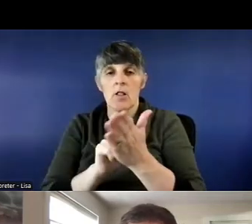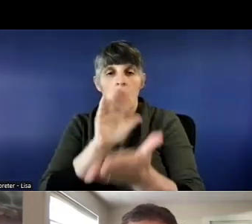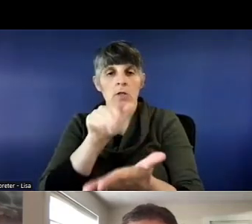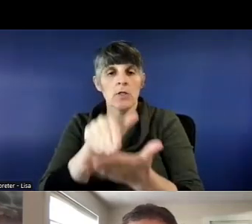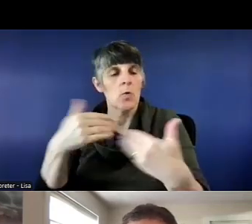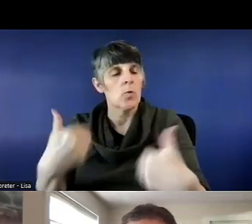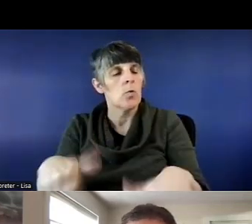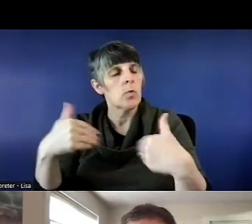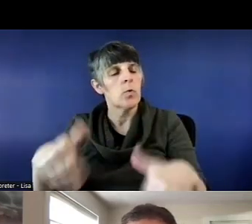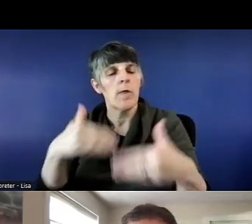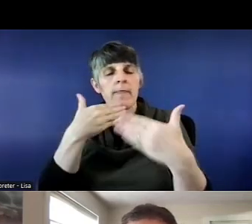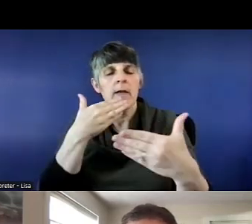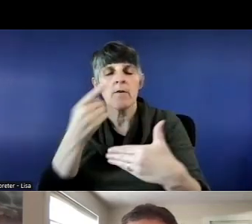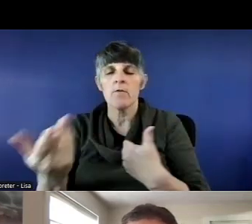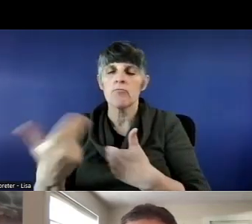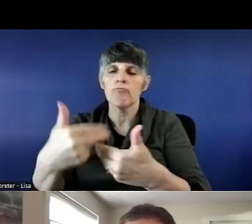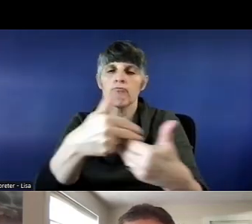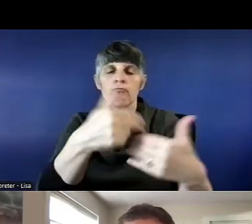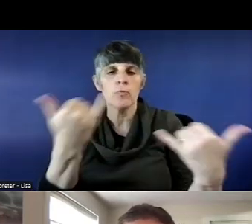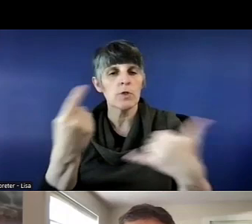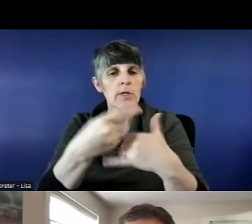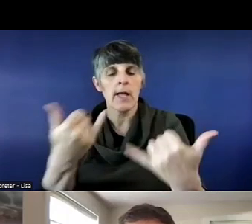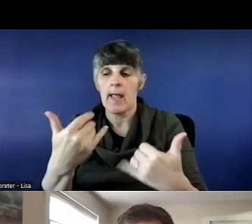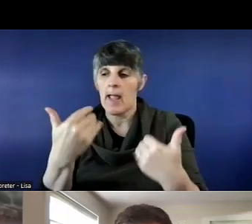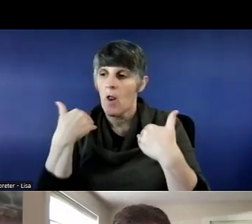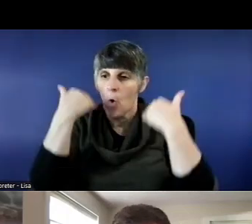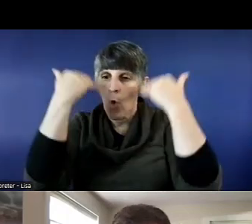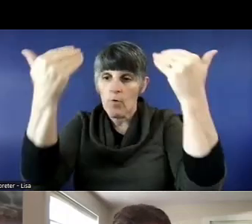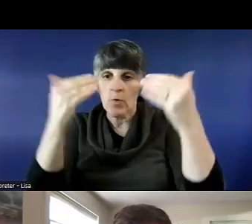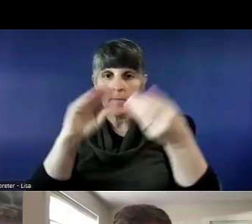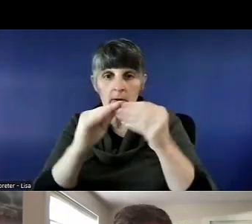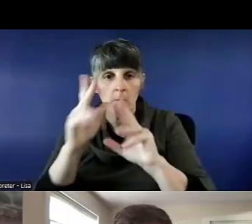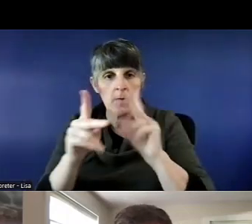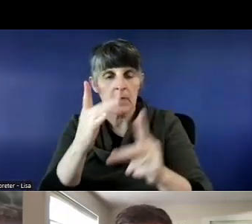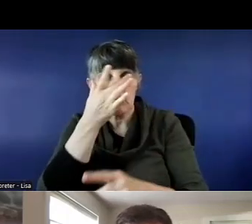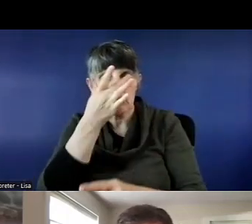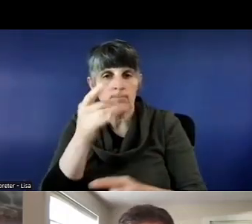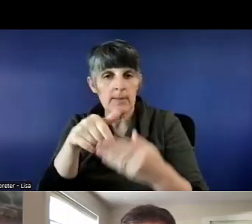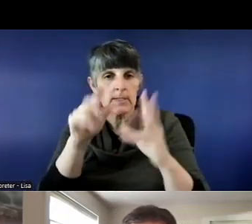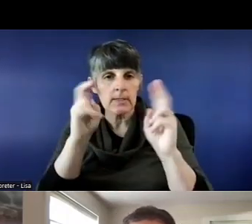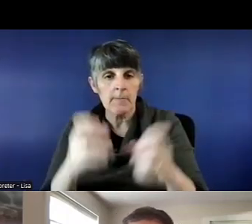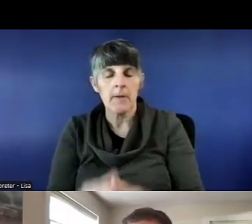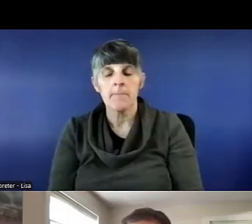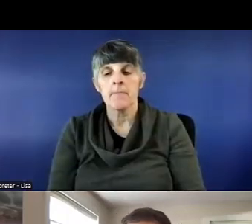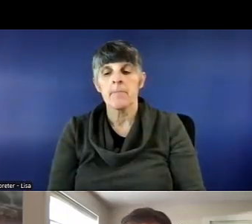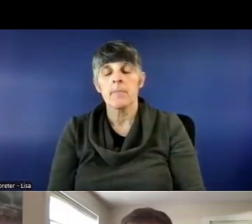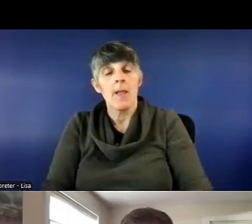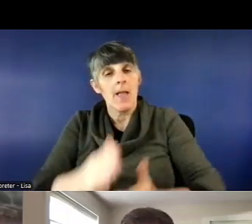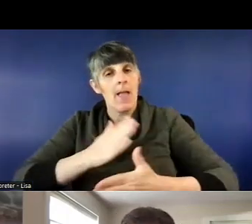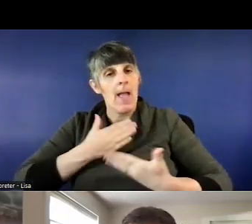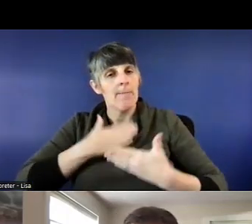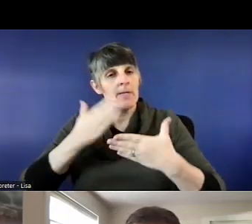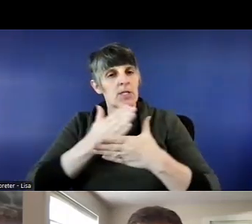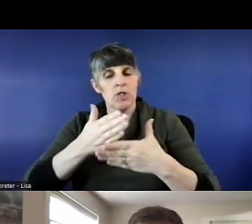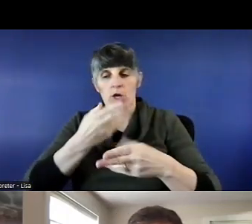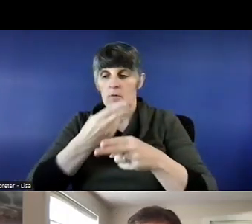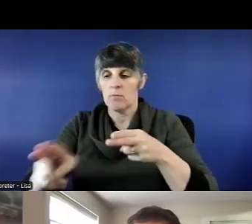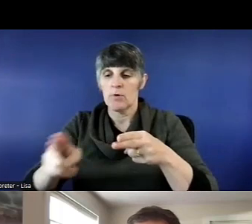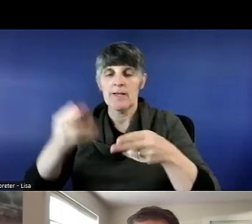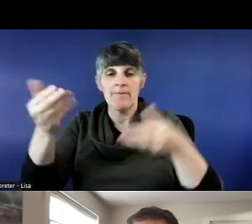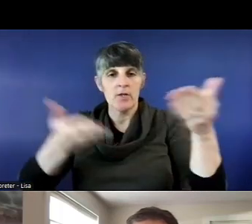today and the real overwhelming interest in this topic. And I'm pleased to provide a short introduction to our